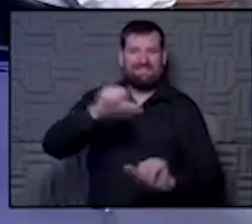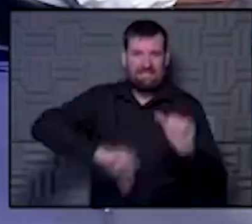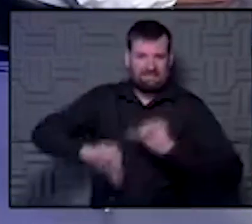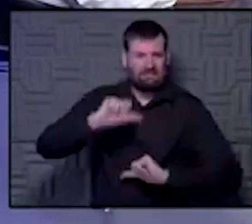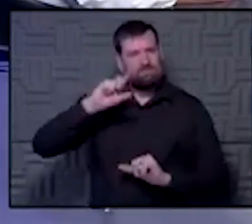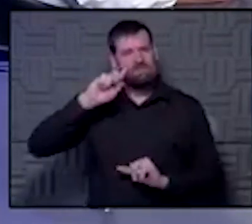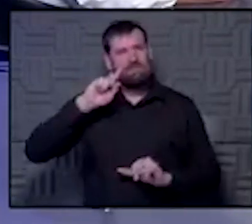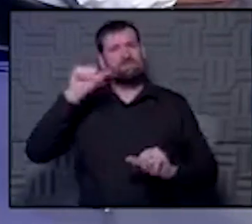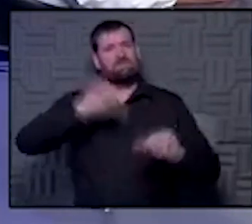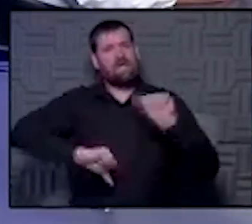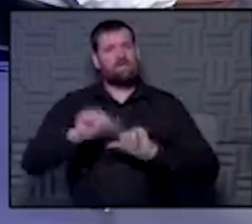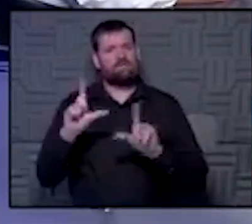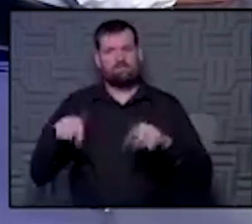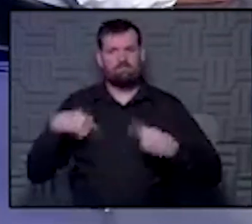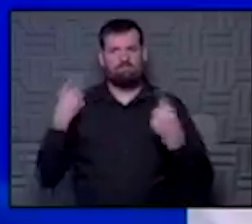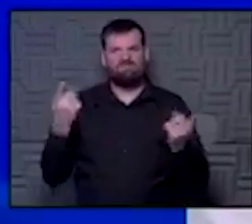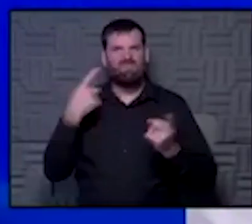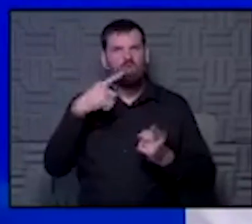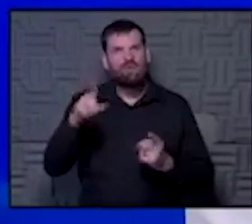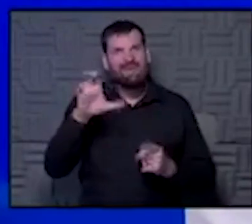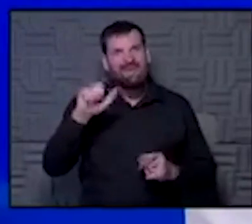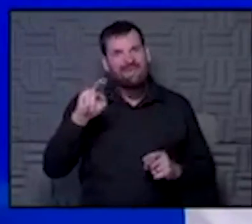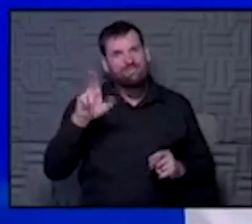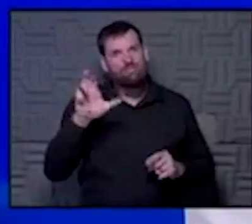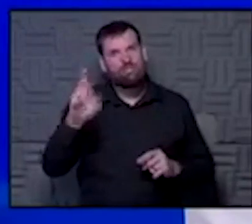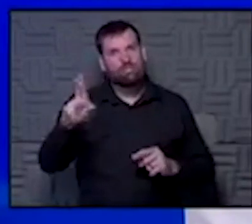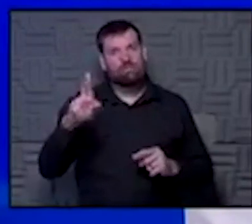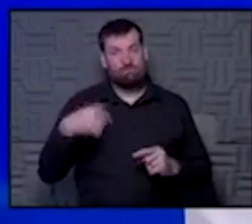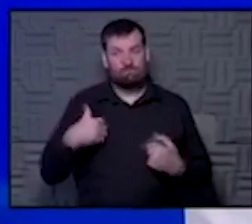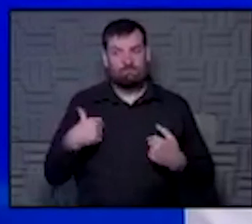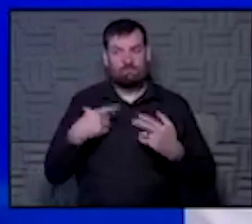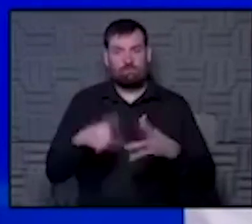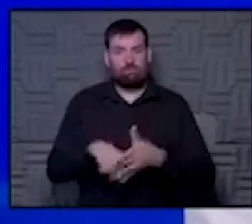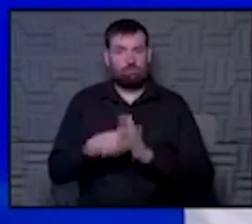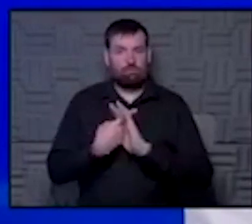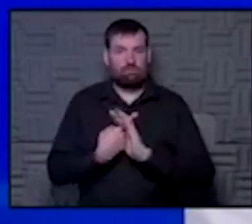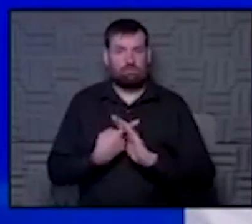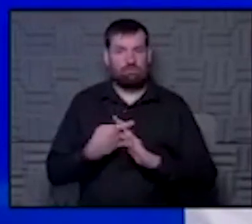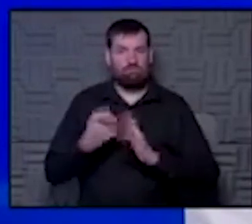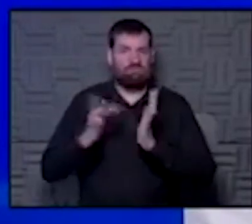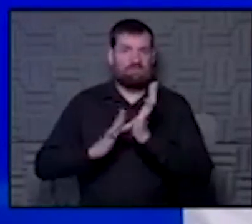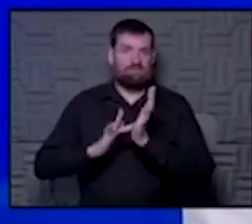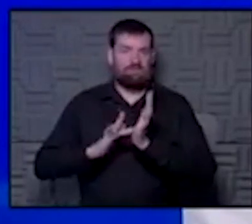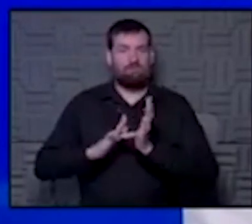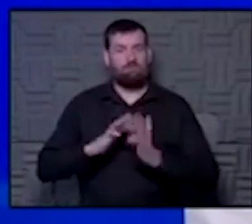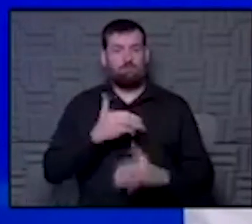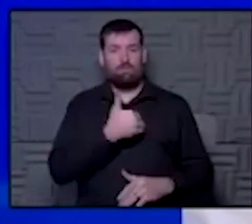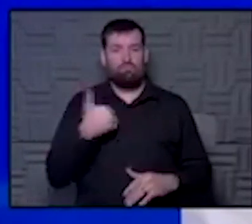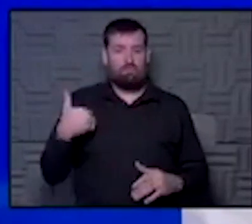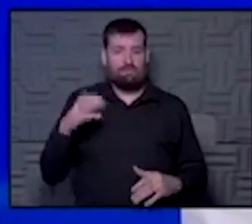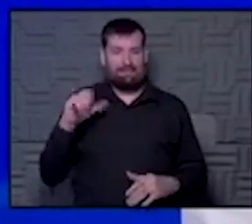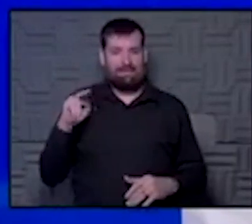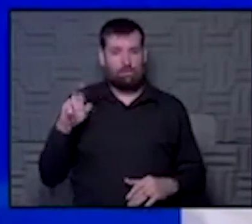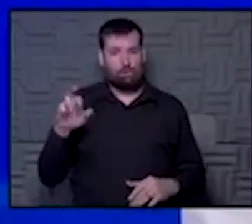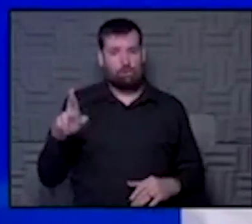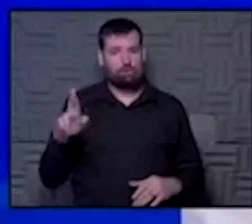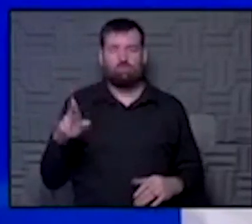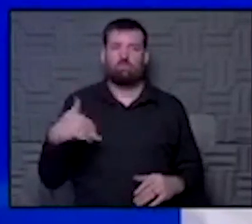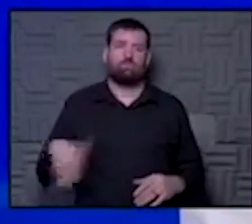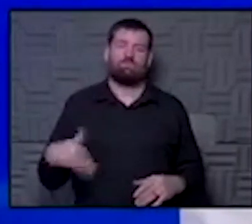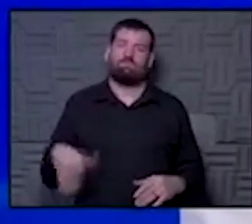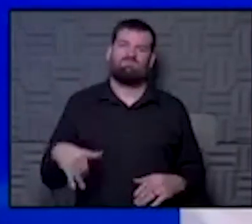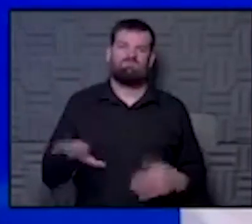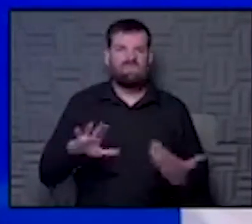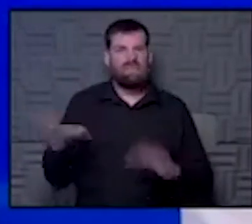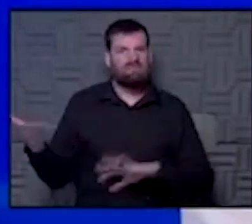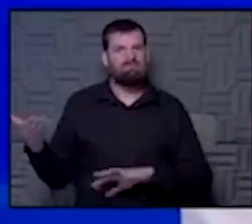about science. Think what it's done for cancer. When I started in medicine, breast cancer was a deadly disease, right? And